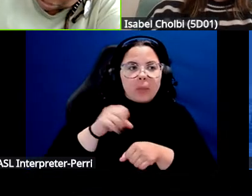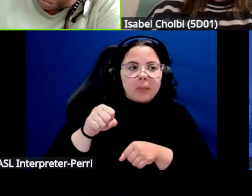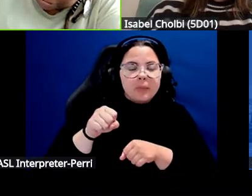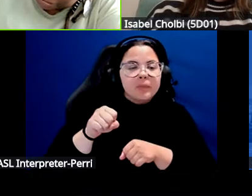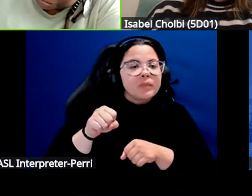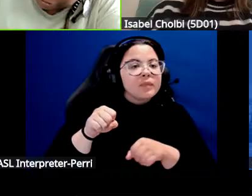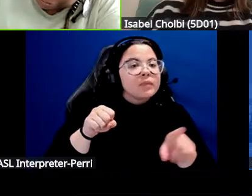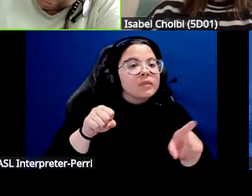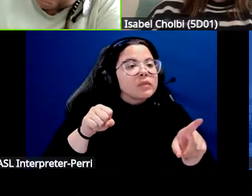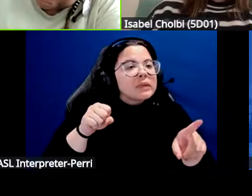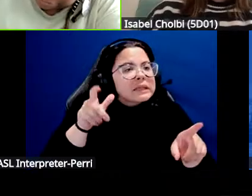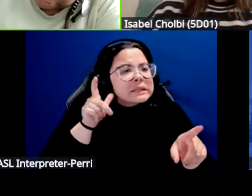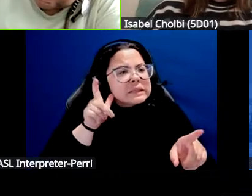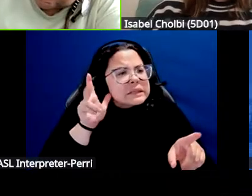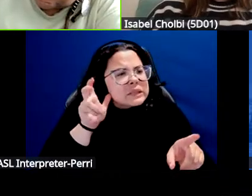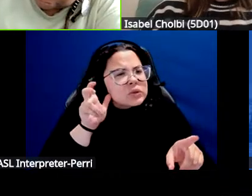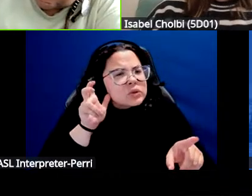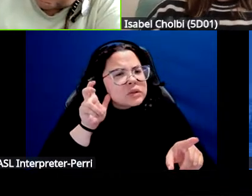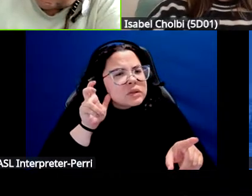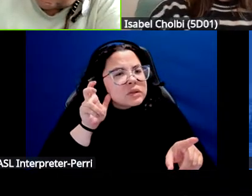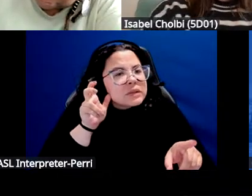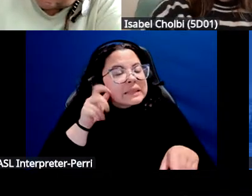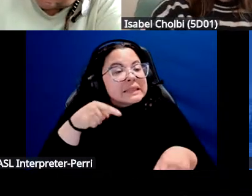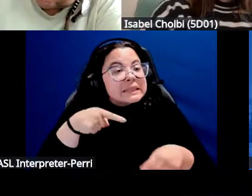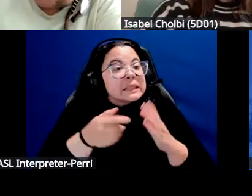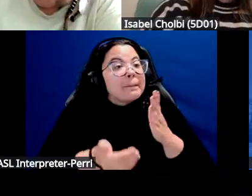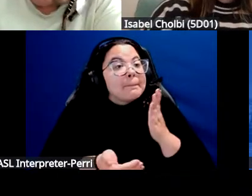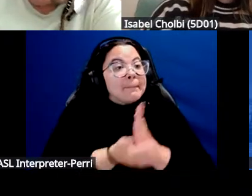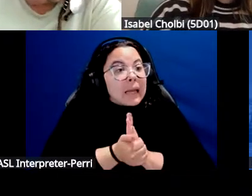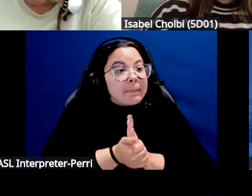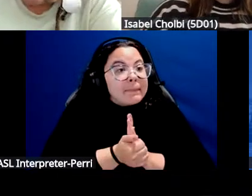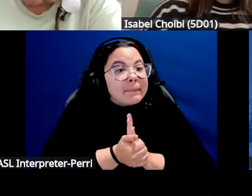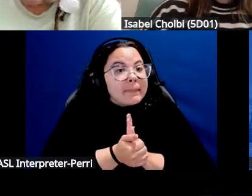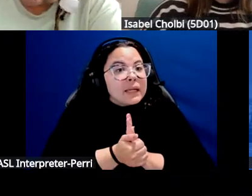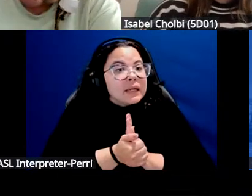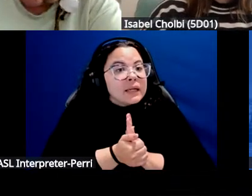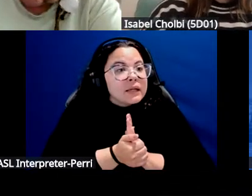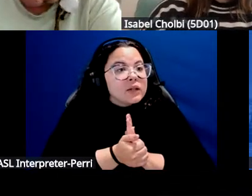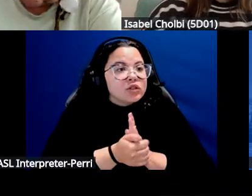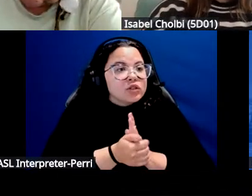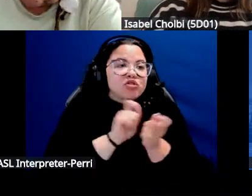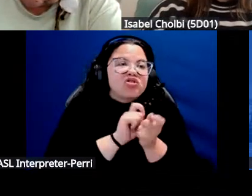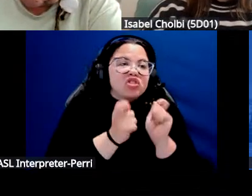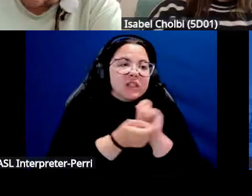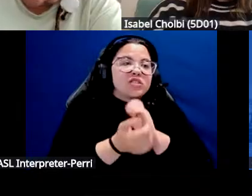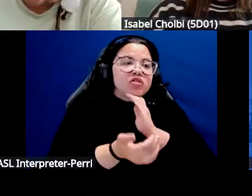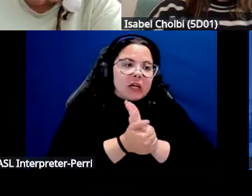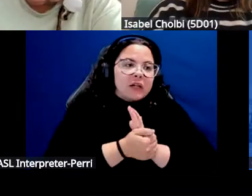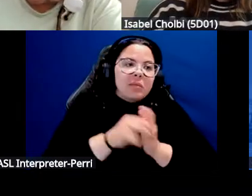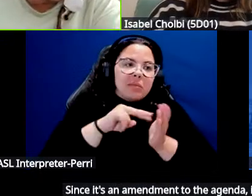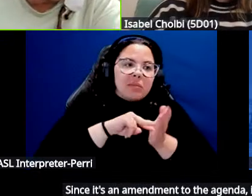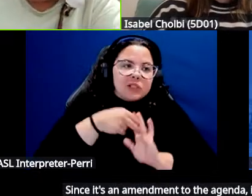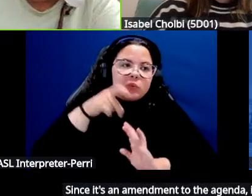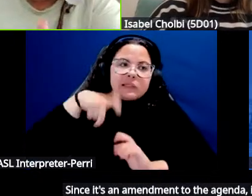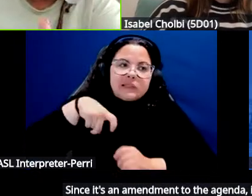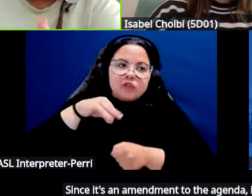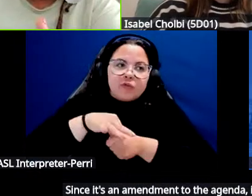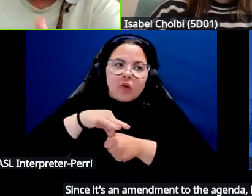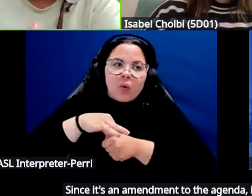I'm sorry, I didn't hear you. Since it's an amendment to the agenda, to change the agenda, we have to take a vote.